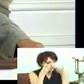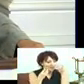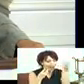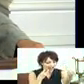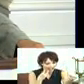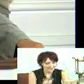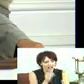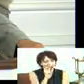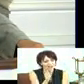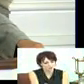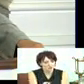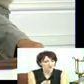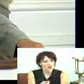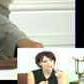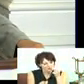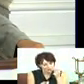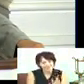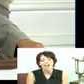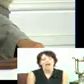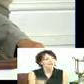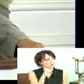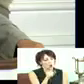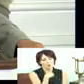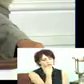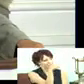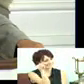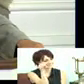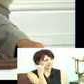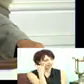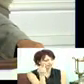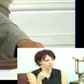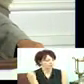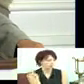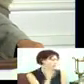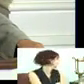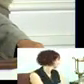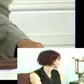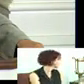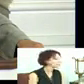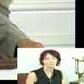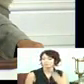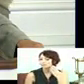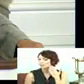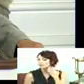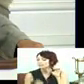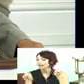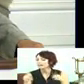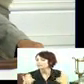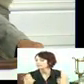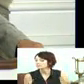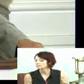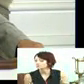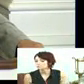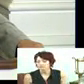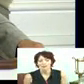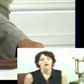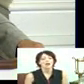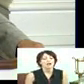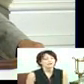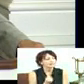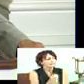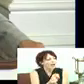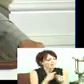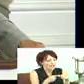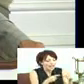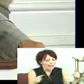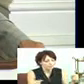the evildoer. If anyone strikes you on the right cheek, turn the other also. Love your enemies and pray for those